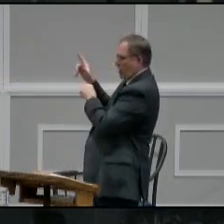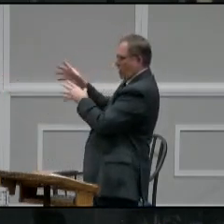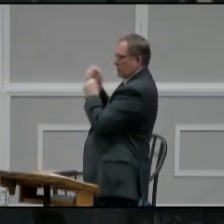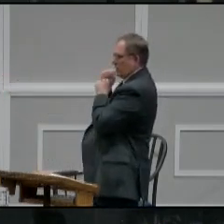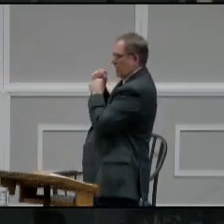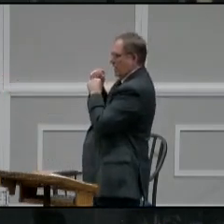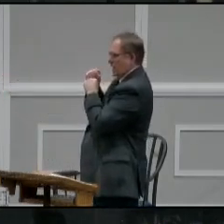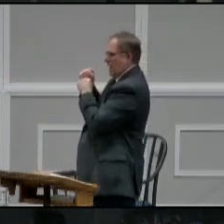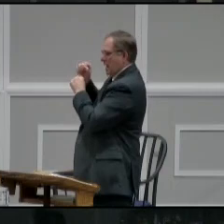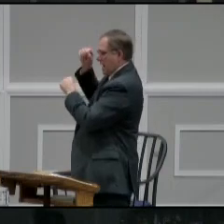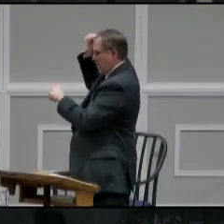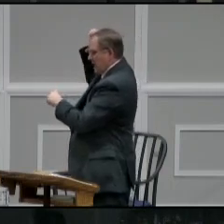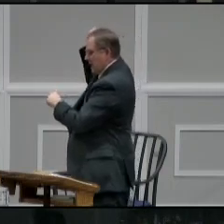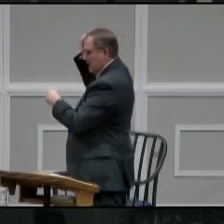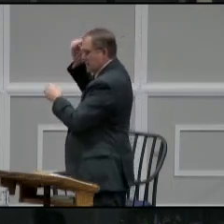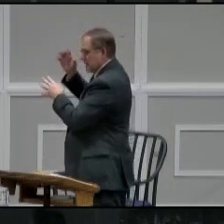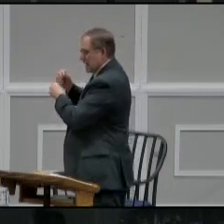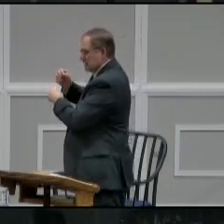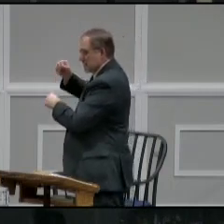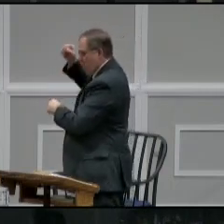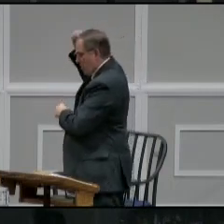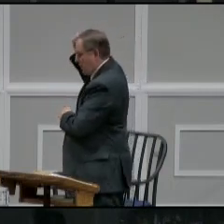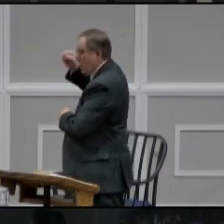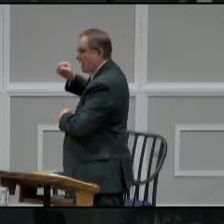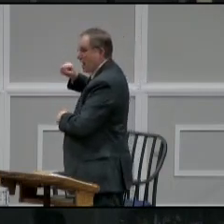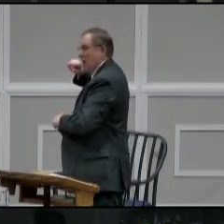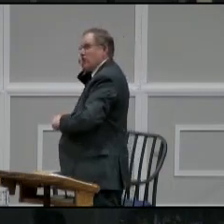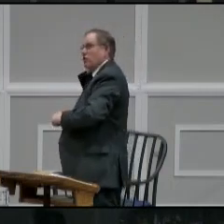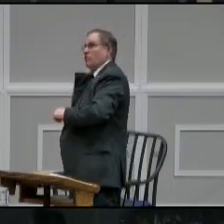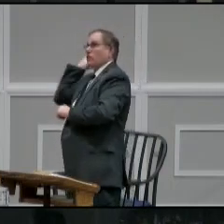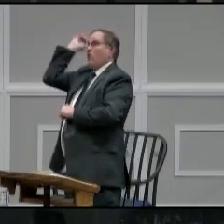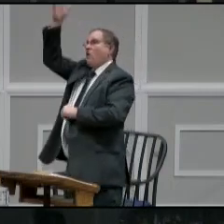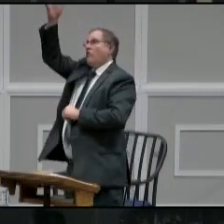He takes that ball and he throws it up into the stands.